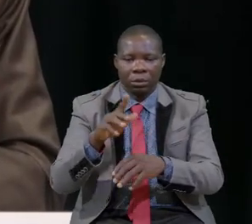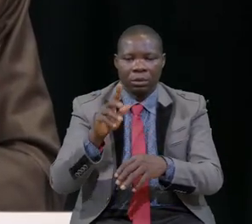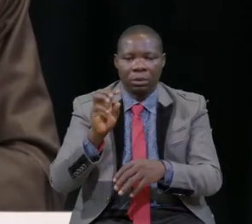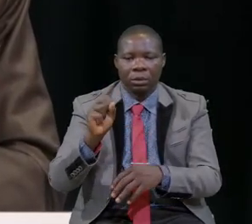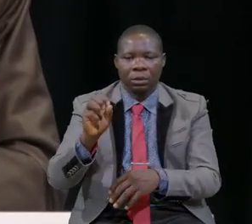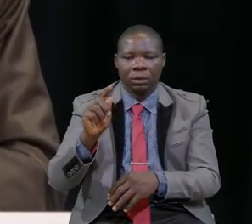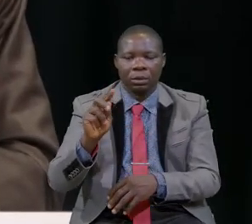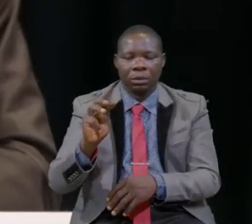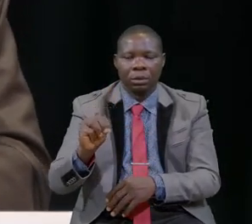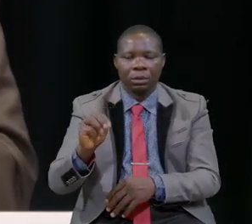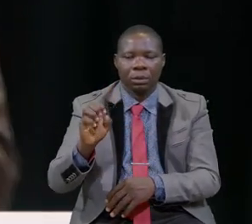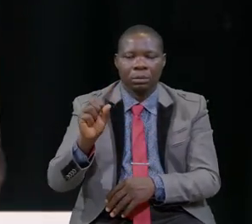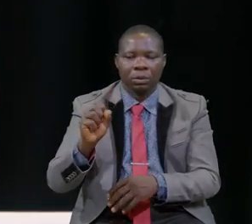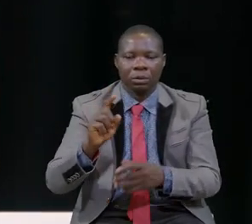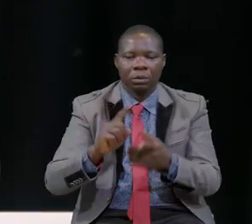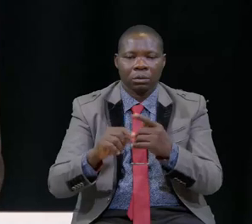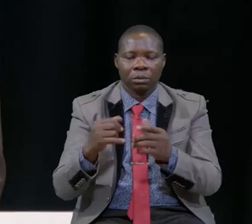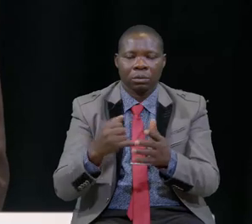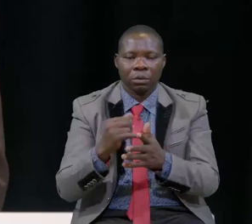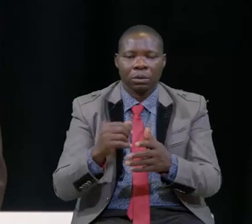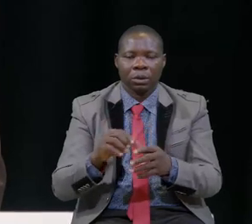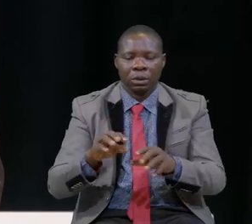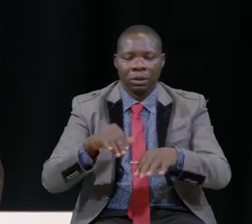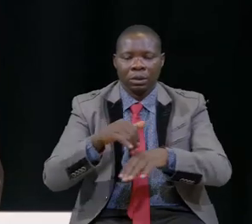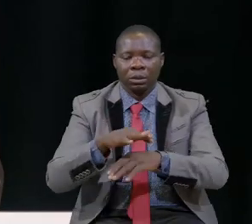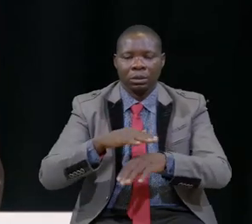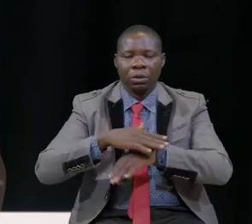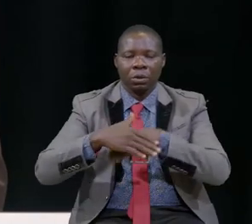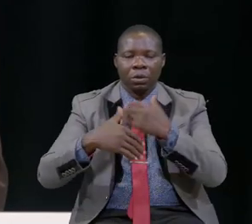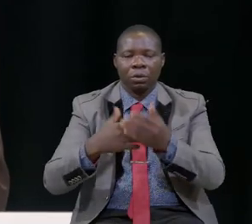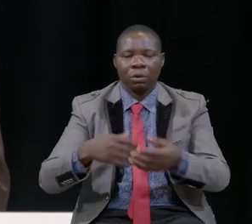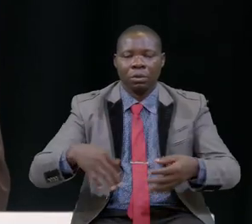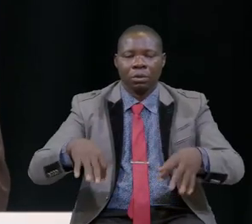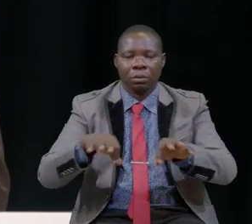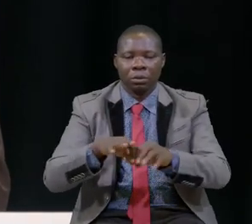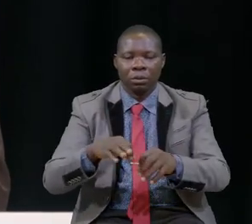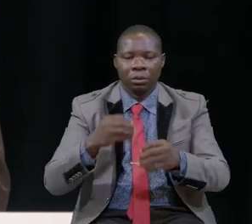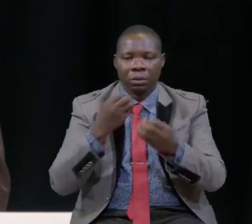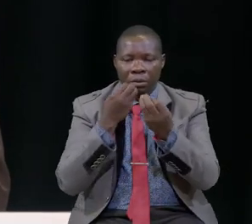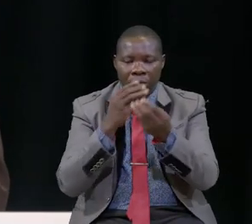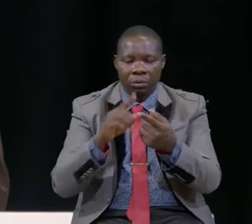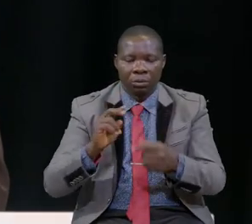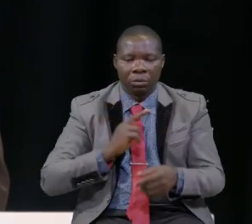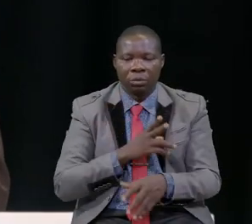Send necessary information to us via WhatsApp